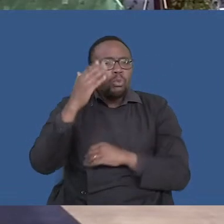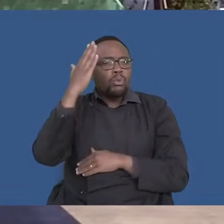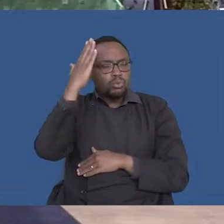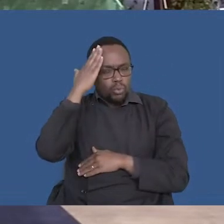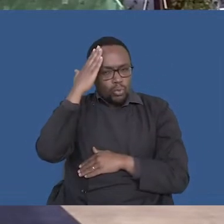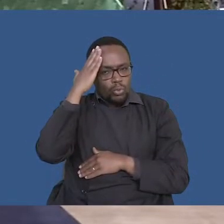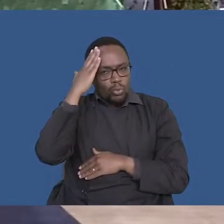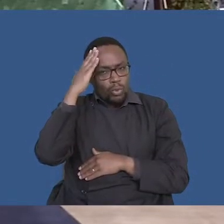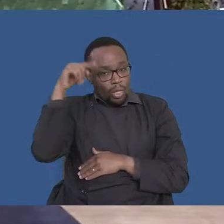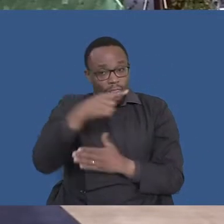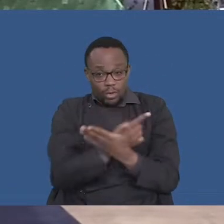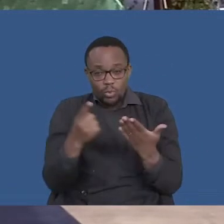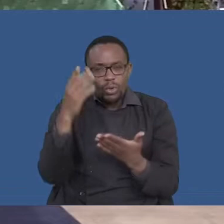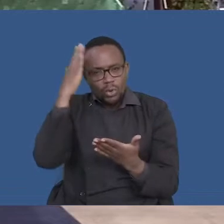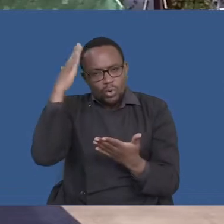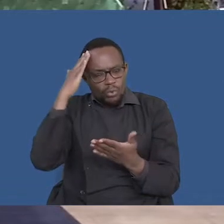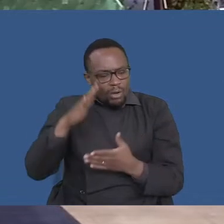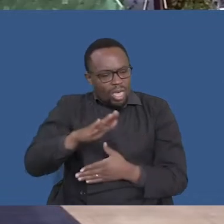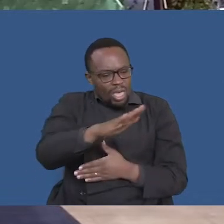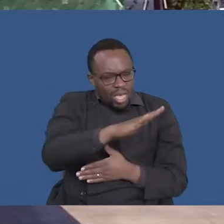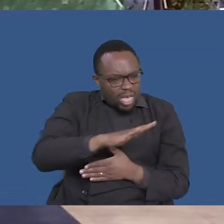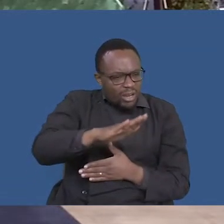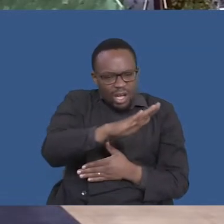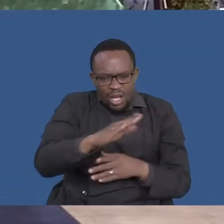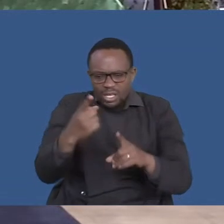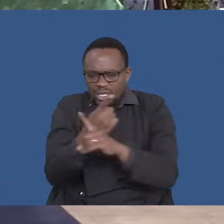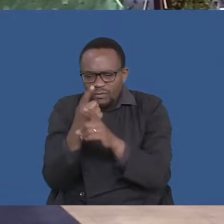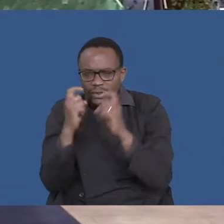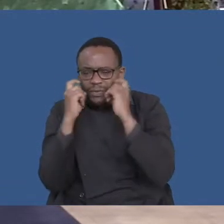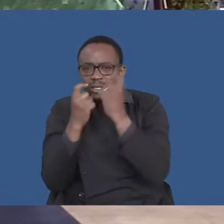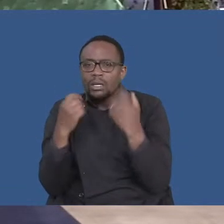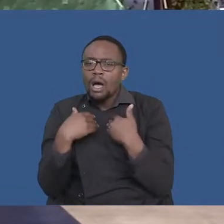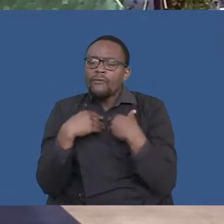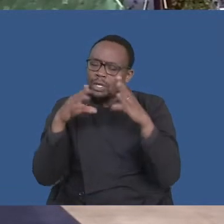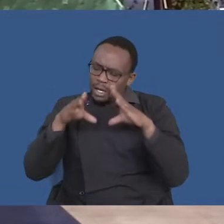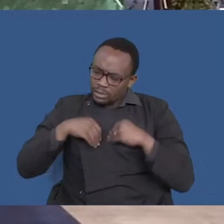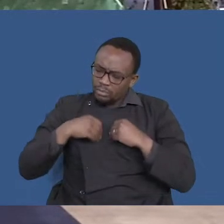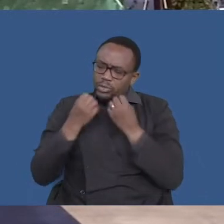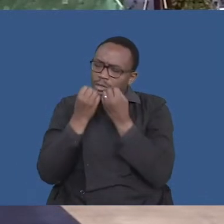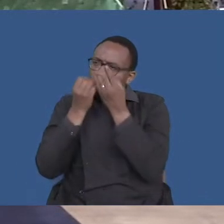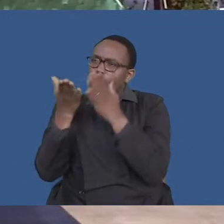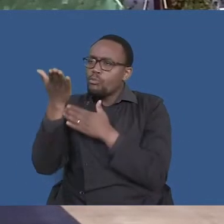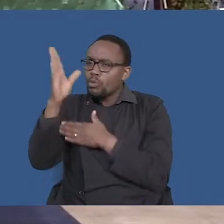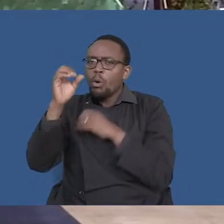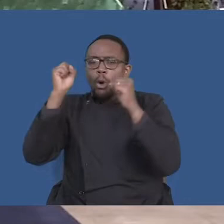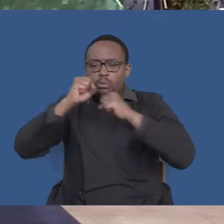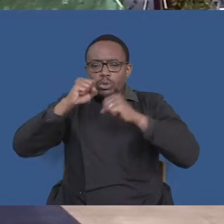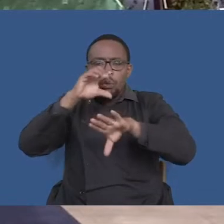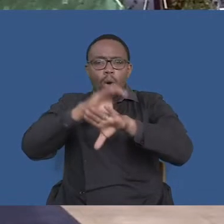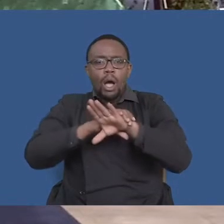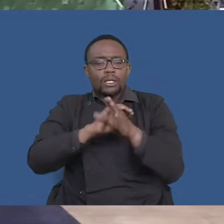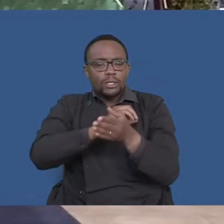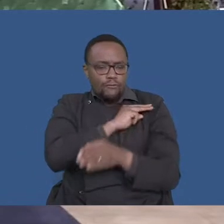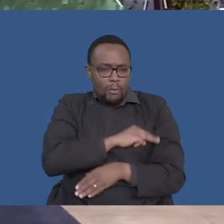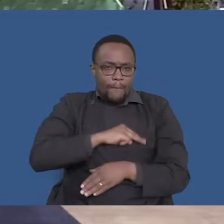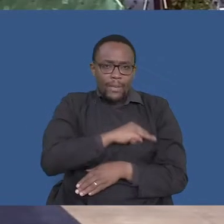this week areas in our lives that have not glorified you and confess that sin to obtain mercy. So